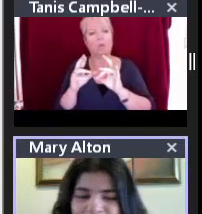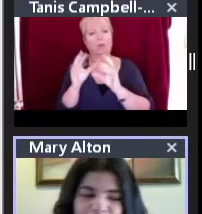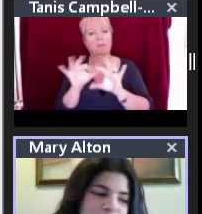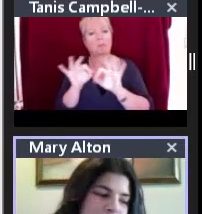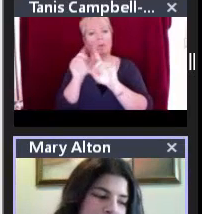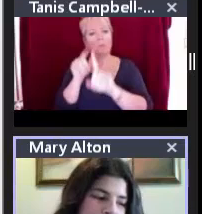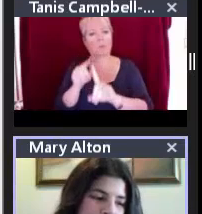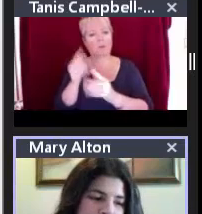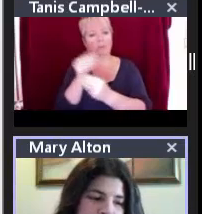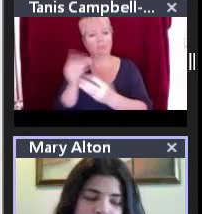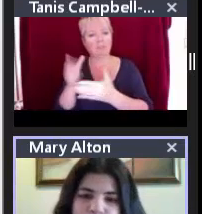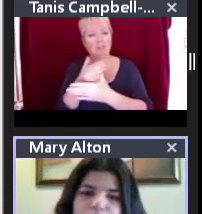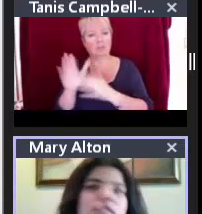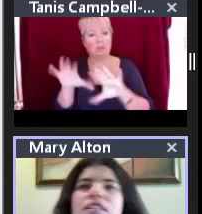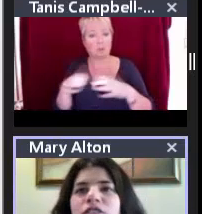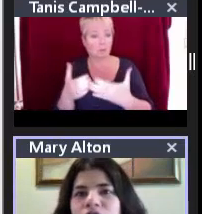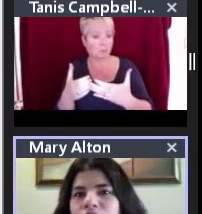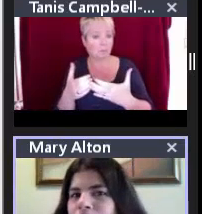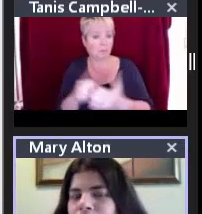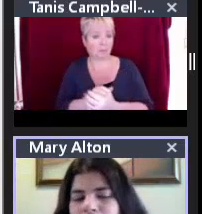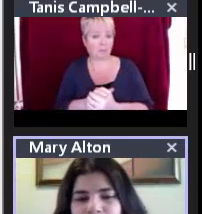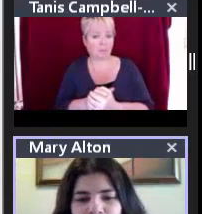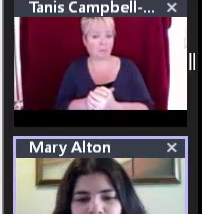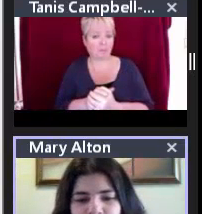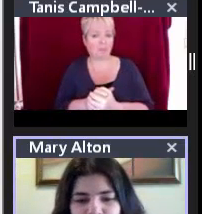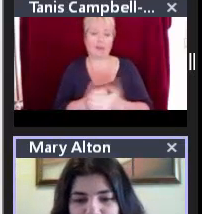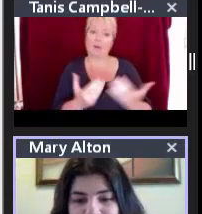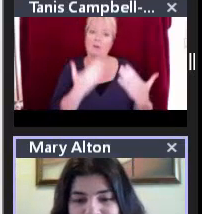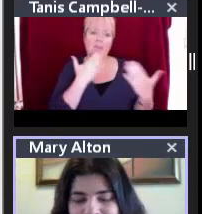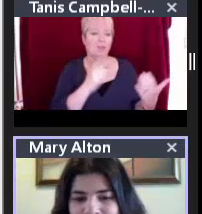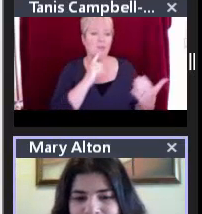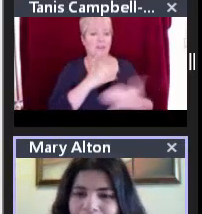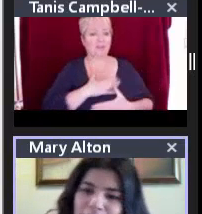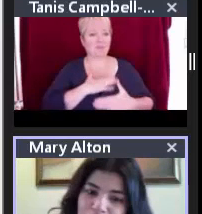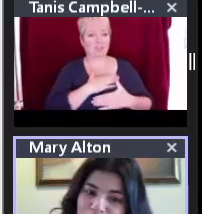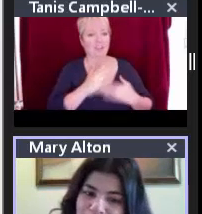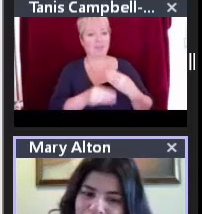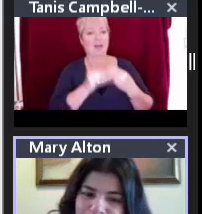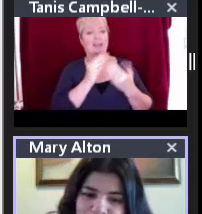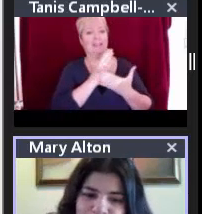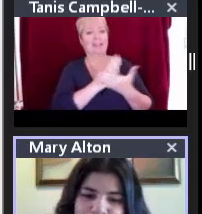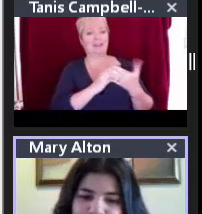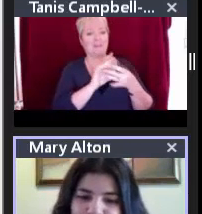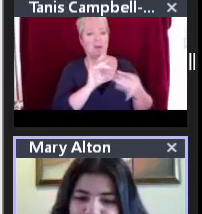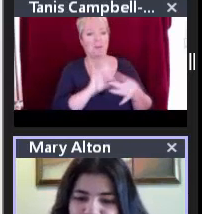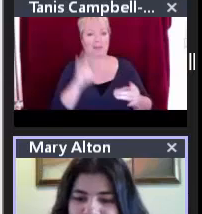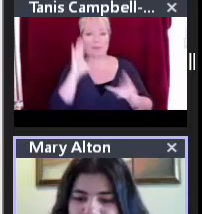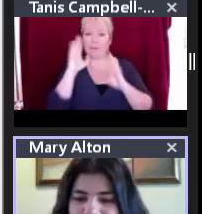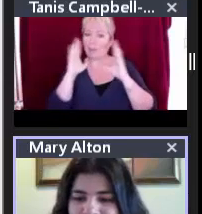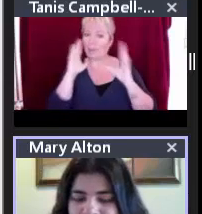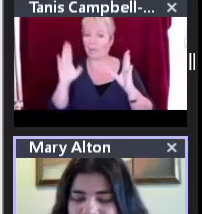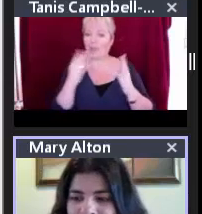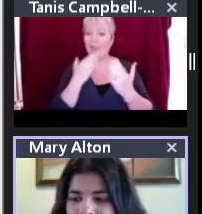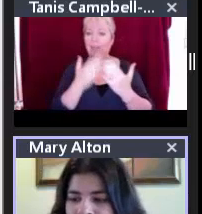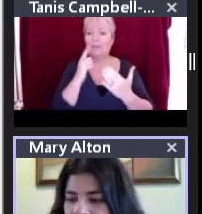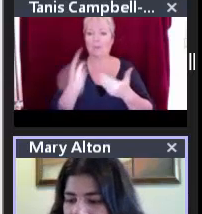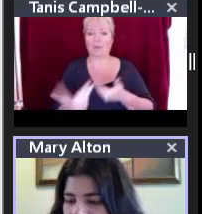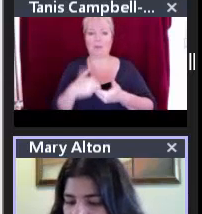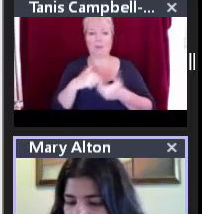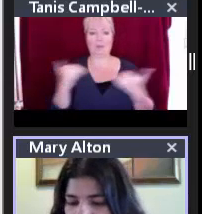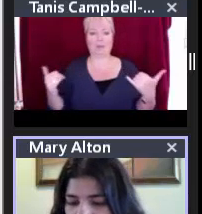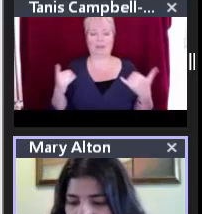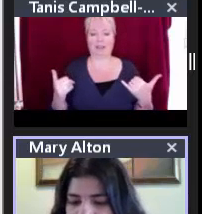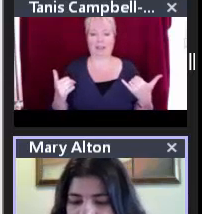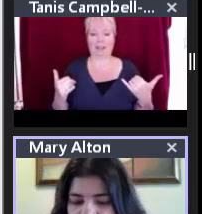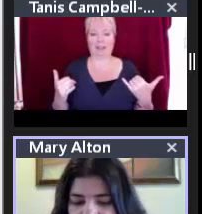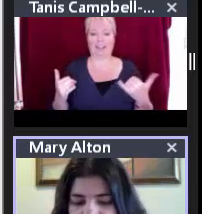Thanks, Anne-Marie. I appreciate the opportunity just to make a few comments here. And hello, everyone. Thank you for joining us today.